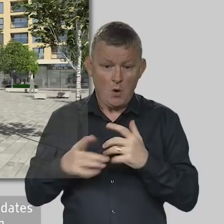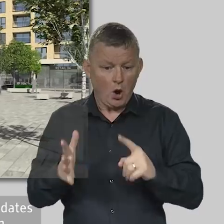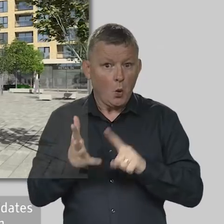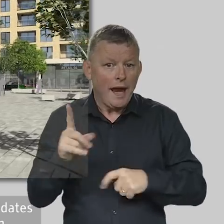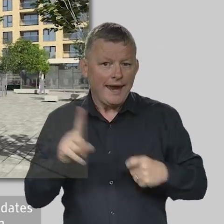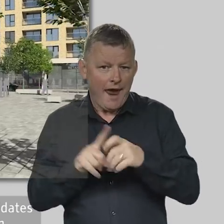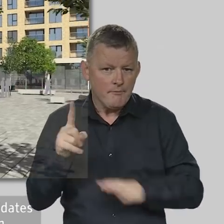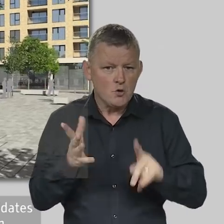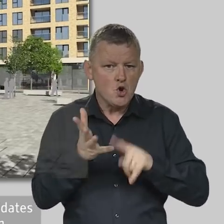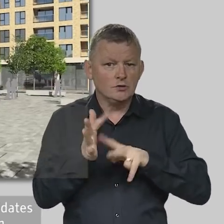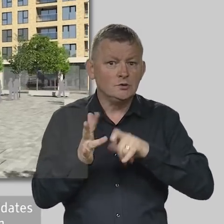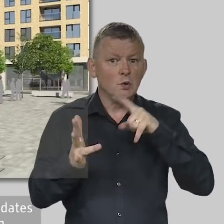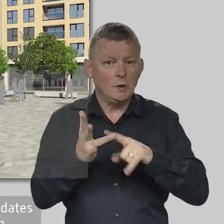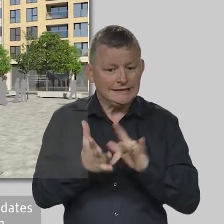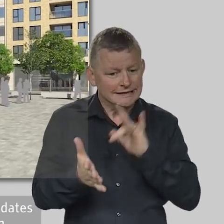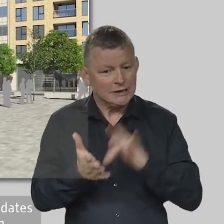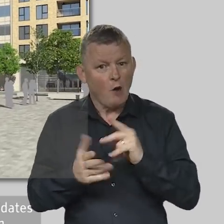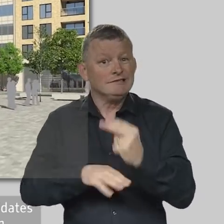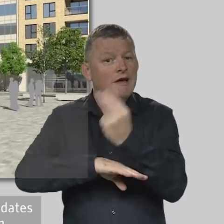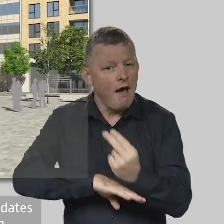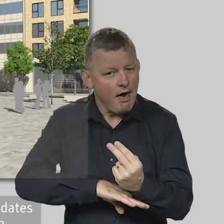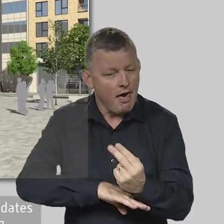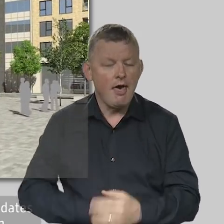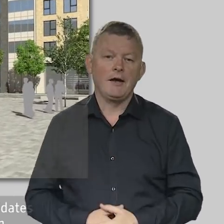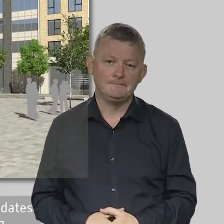the UK's only UNESCO City of Design.